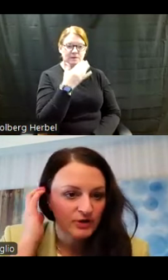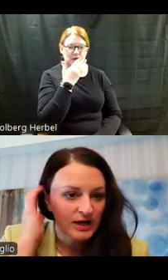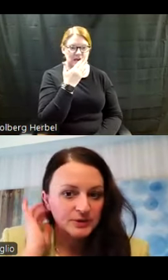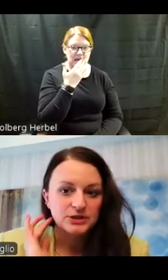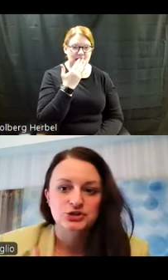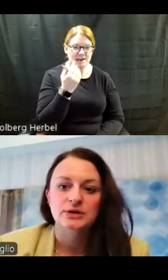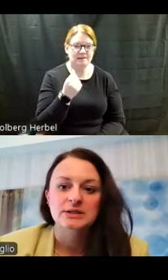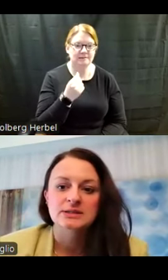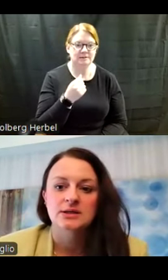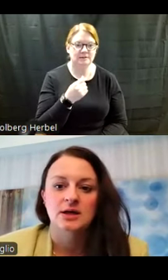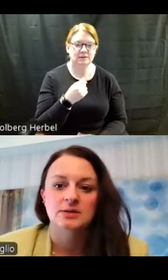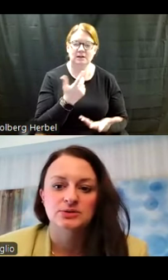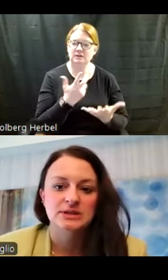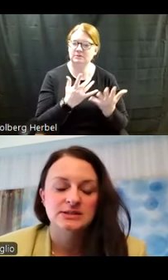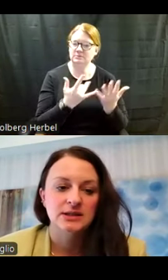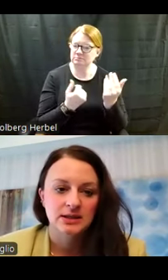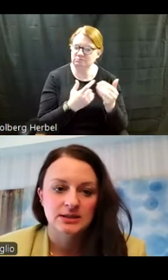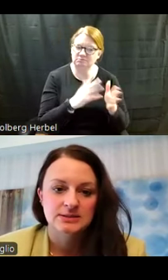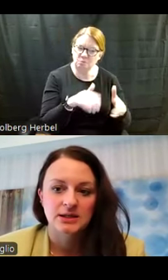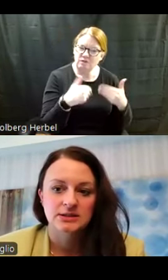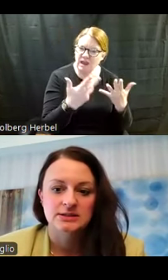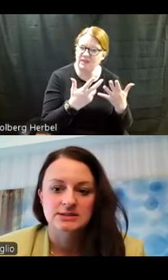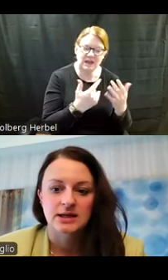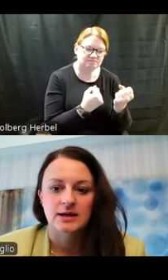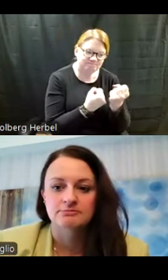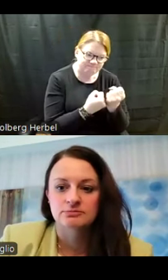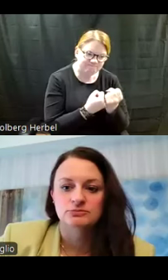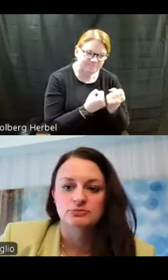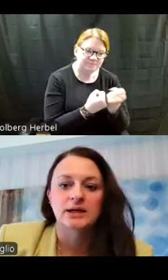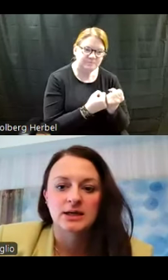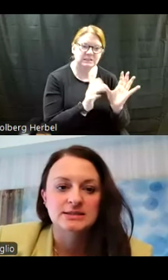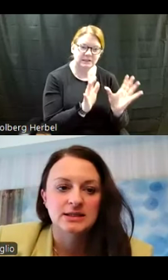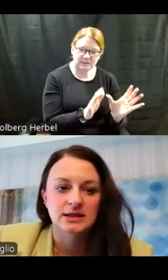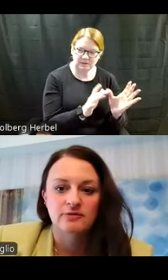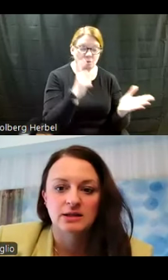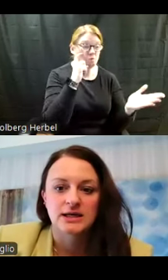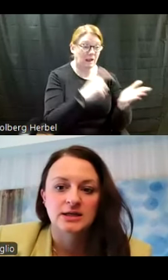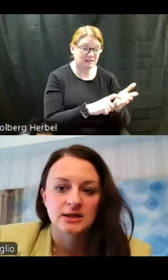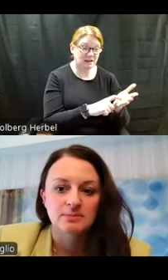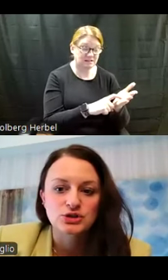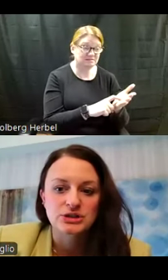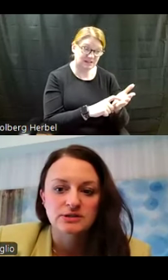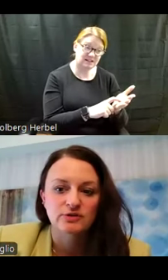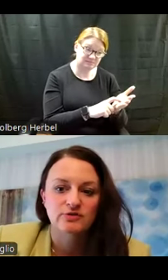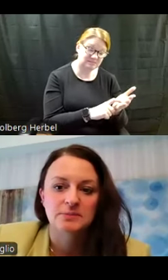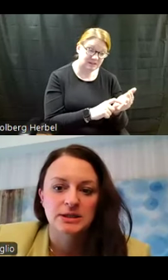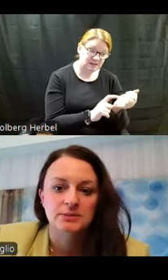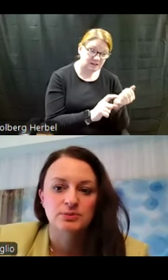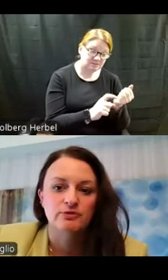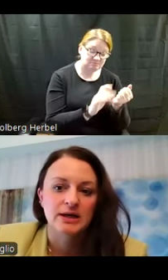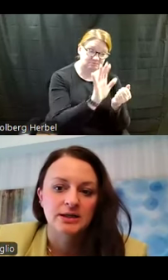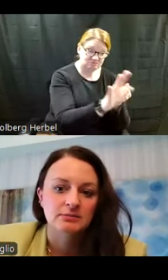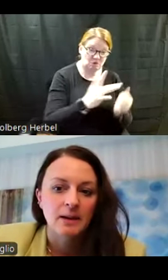R's provide reassurance. So this again gets back to this recognizing and validating the emotions of the